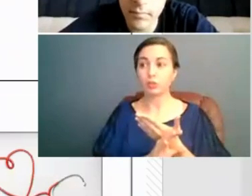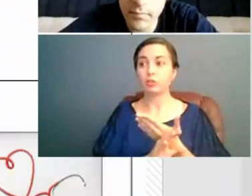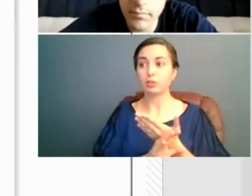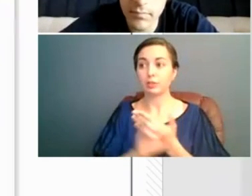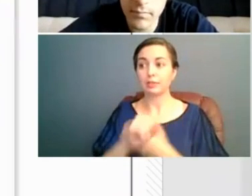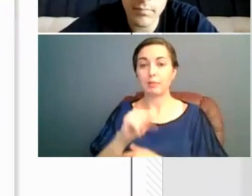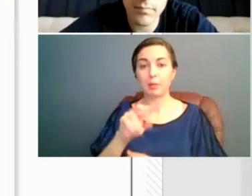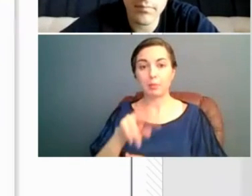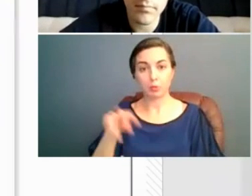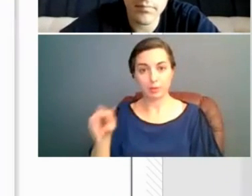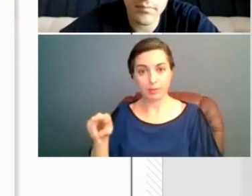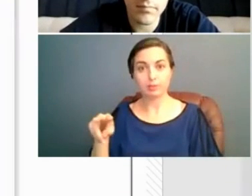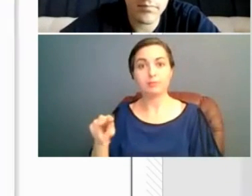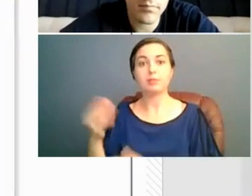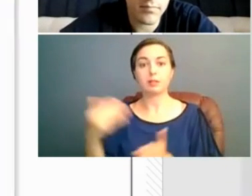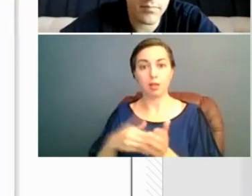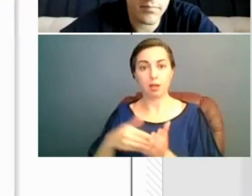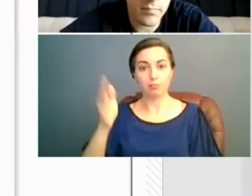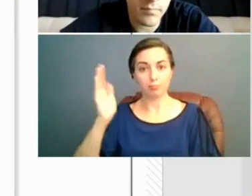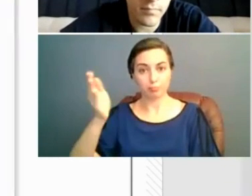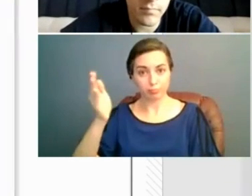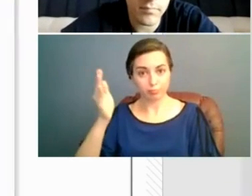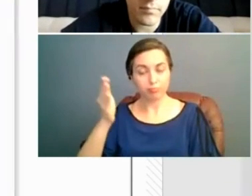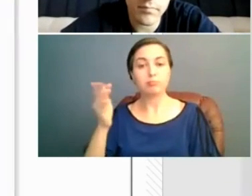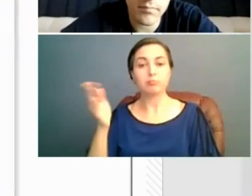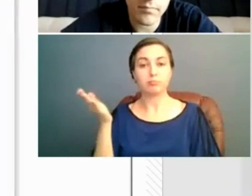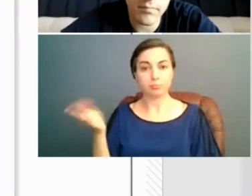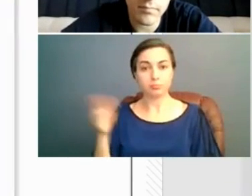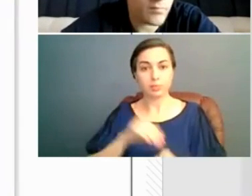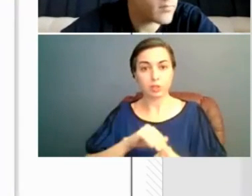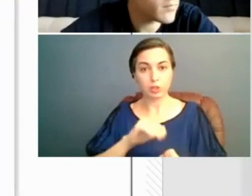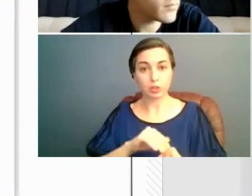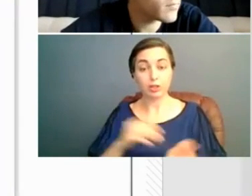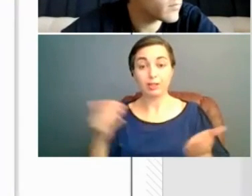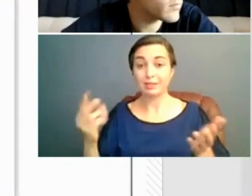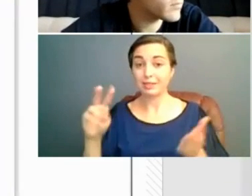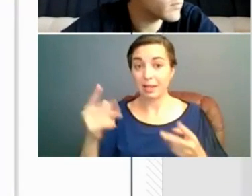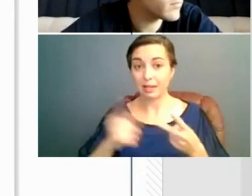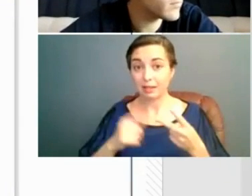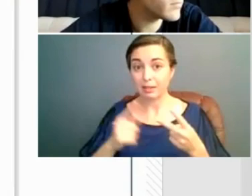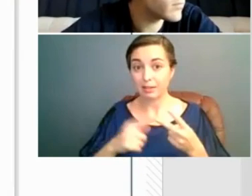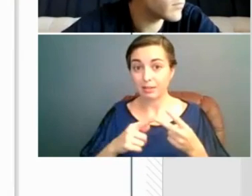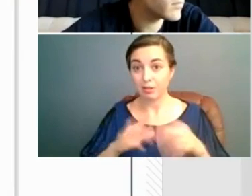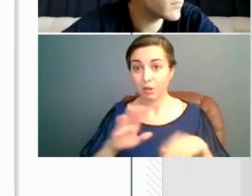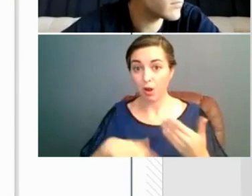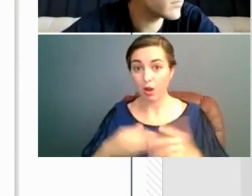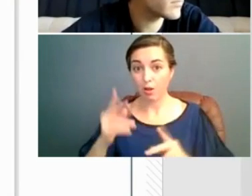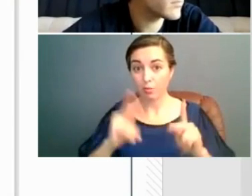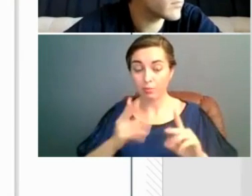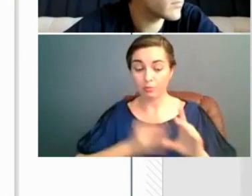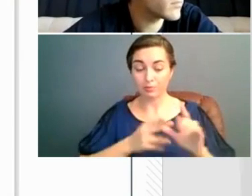week. And finally, everyone who's here today on Wednesday morning, tomorrow morning, we will send